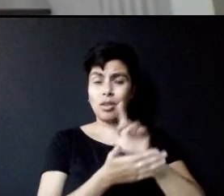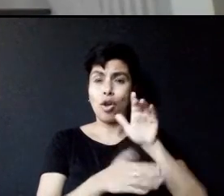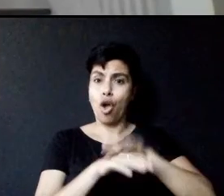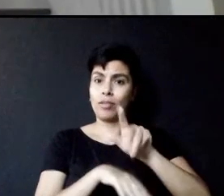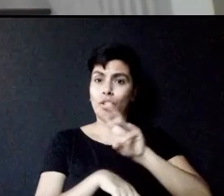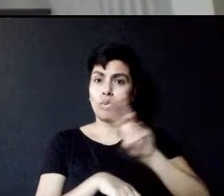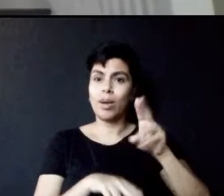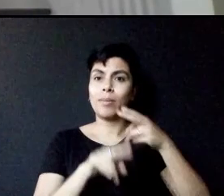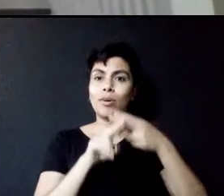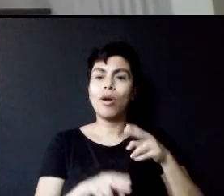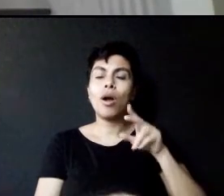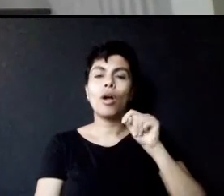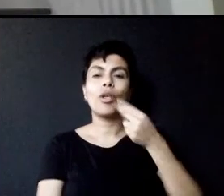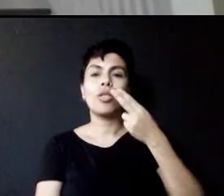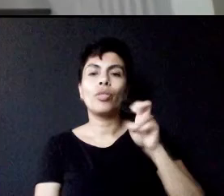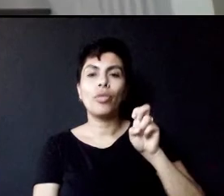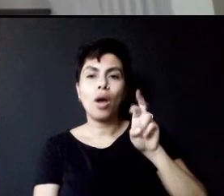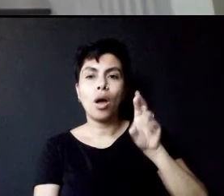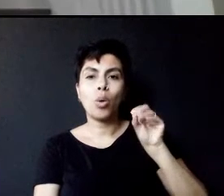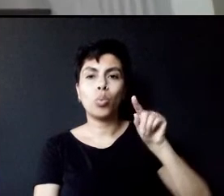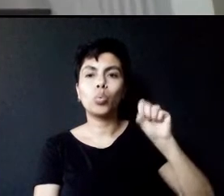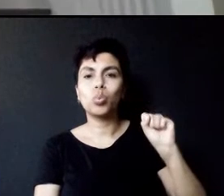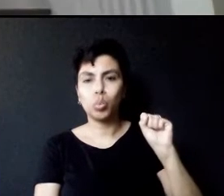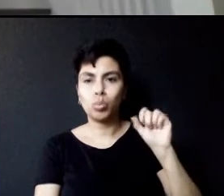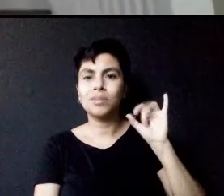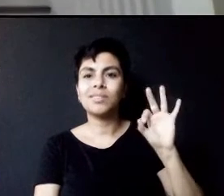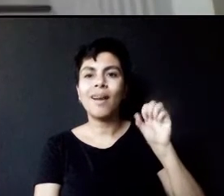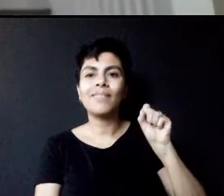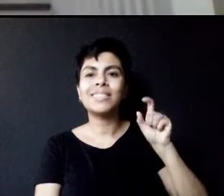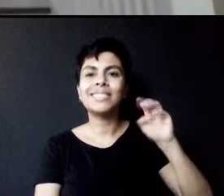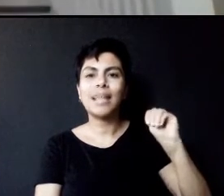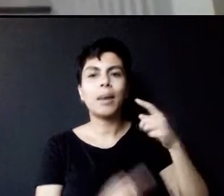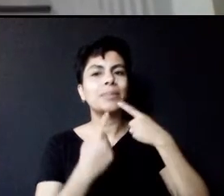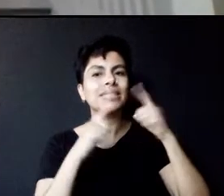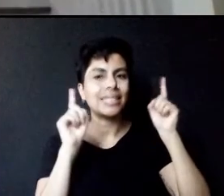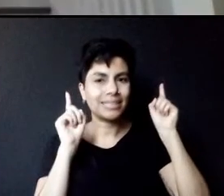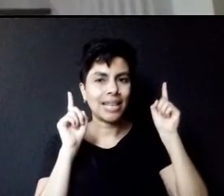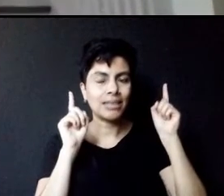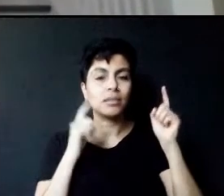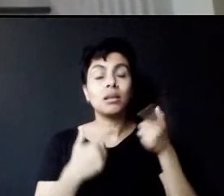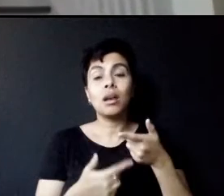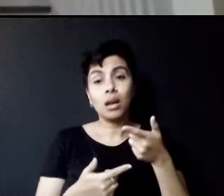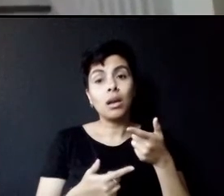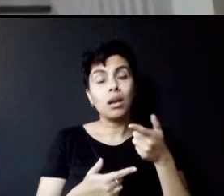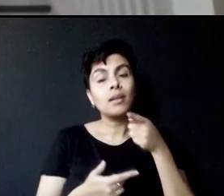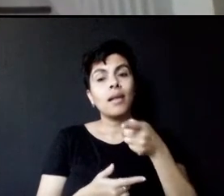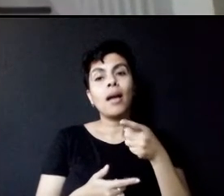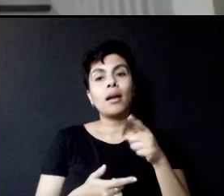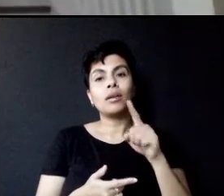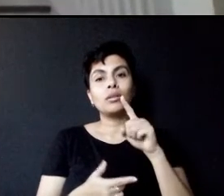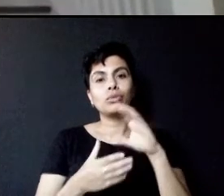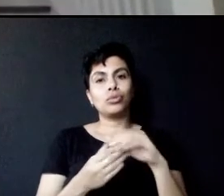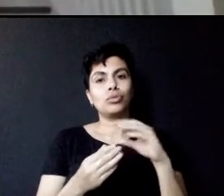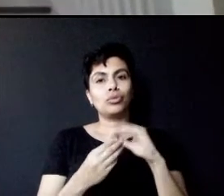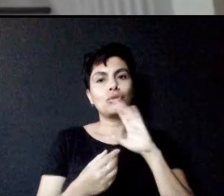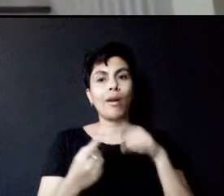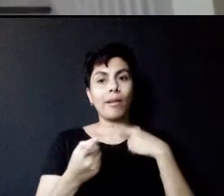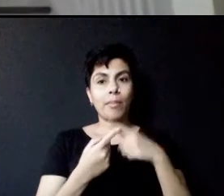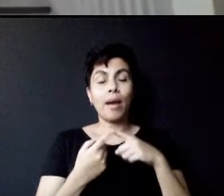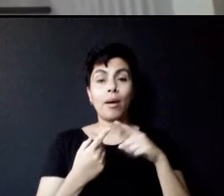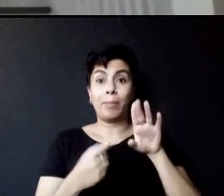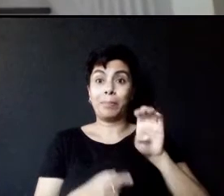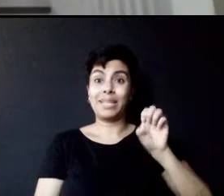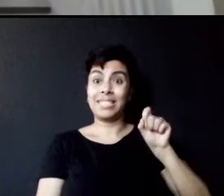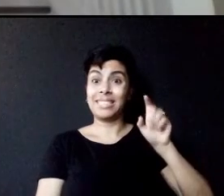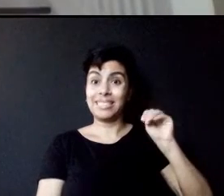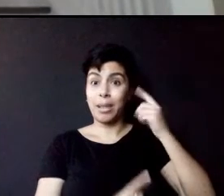on their website. It's called The Roots of STEM Success. And in there, they talk about to become